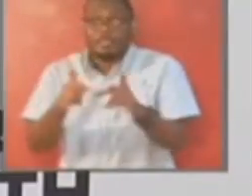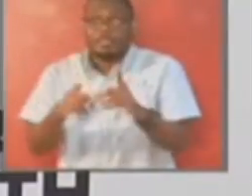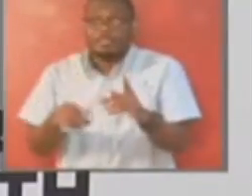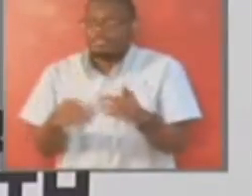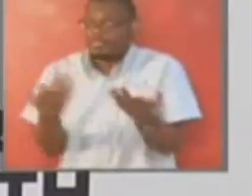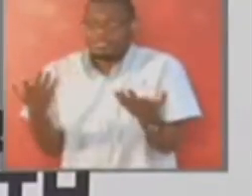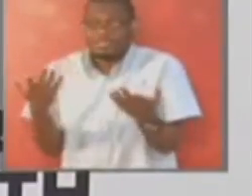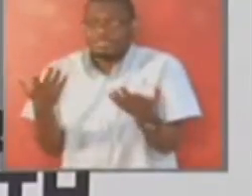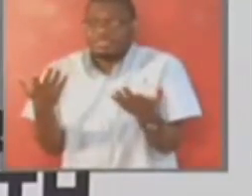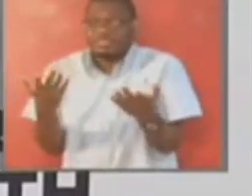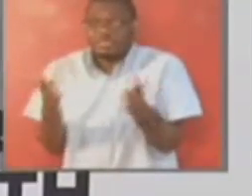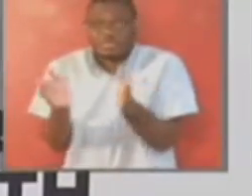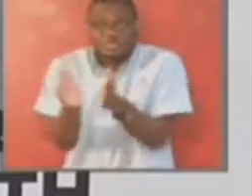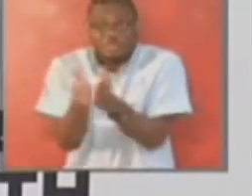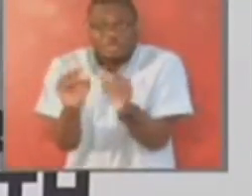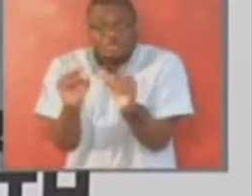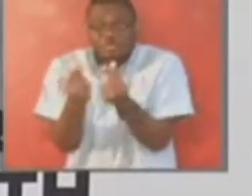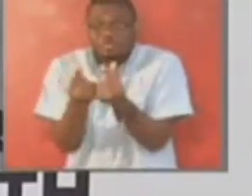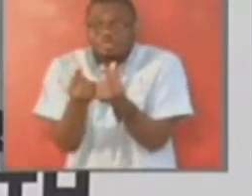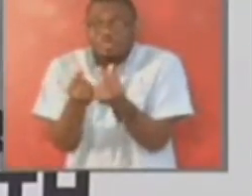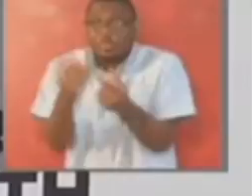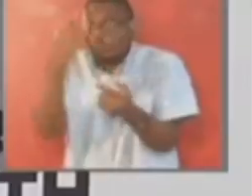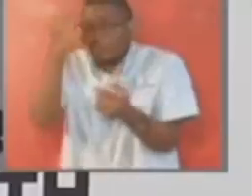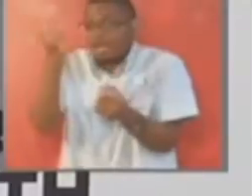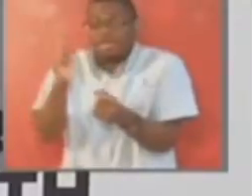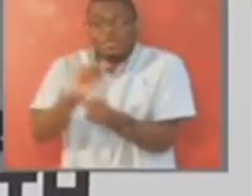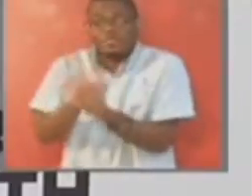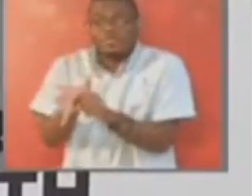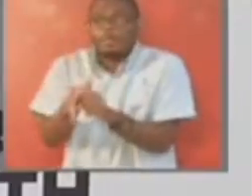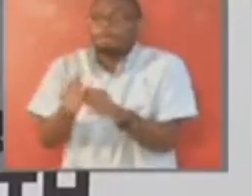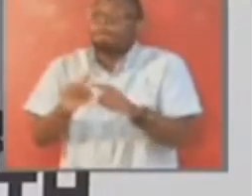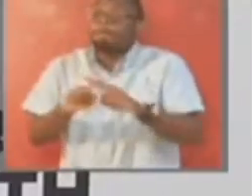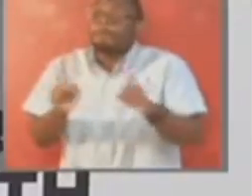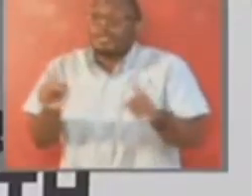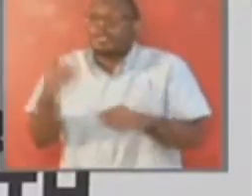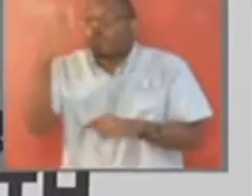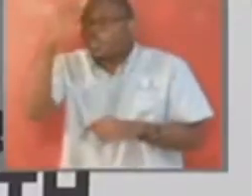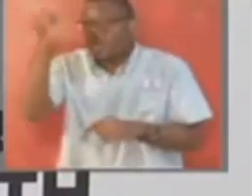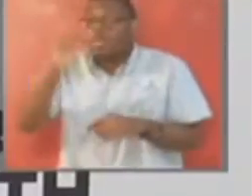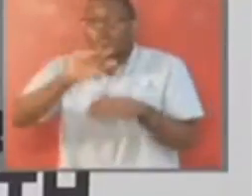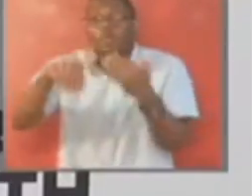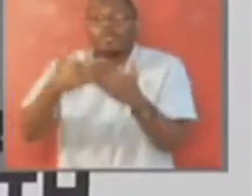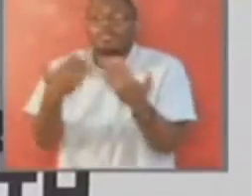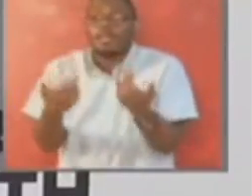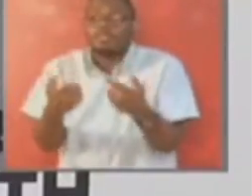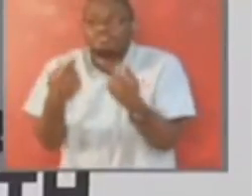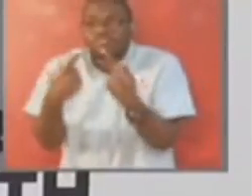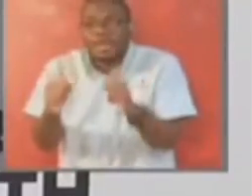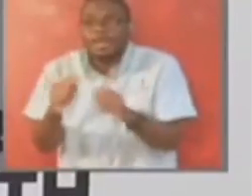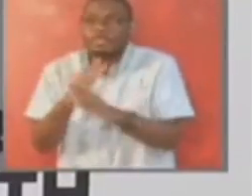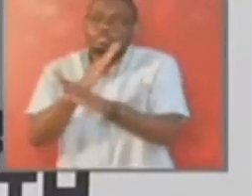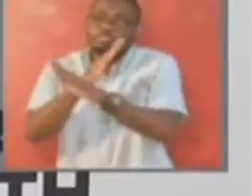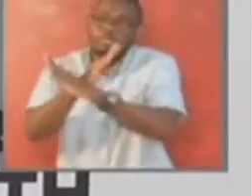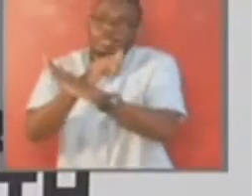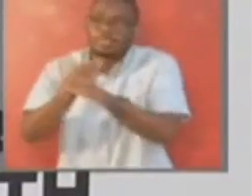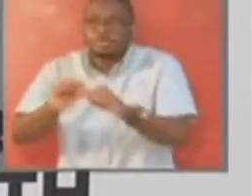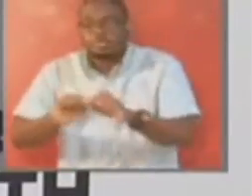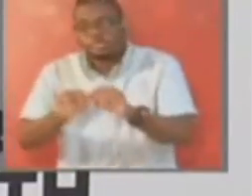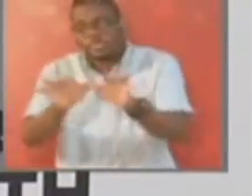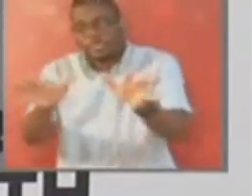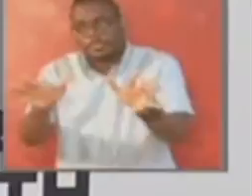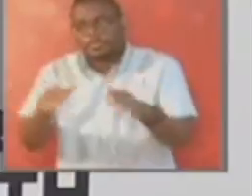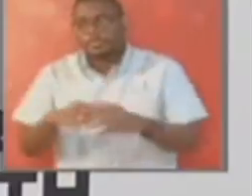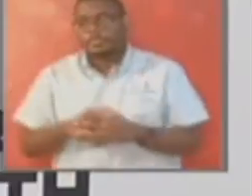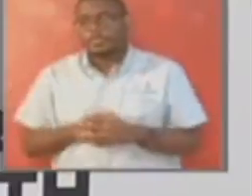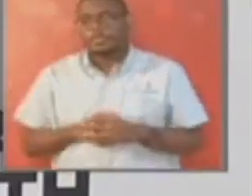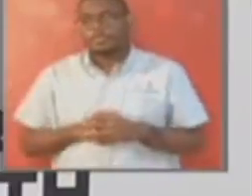ones, to have significant distress. But we are doing all of this in light of containing spread and living in a pandemic. Having said that,